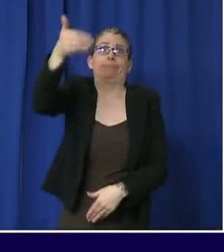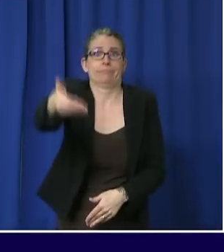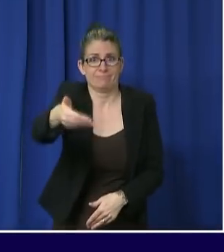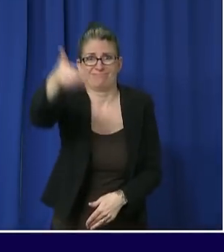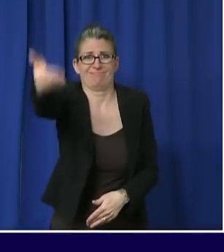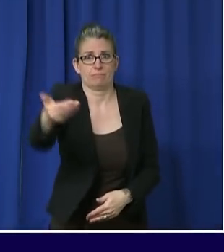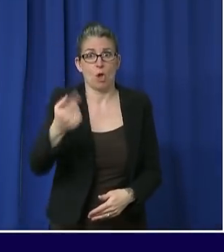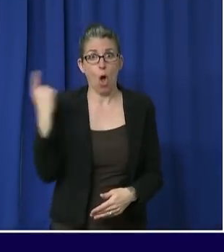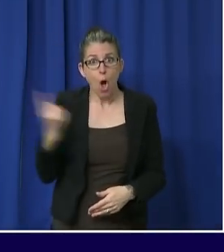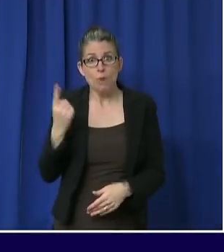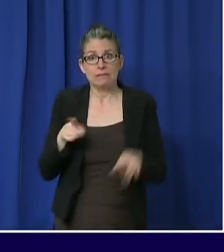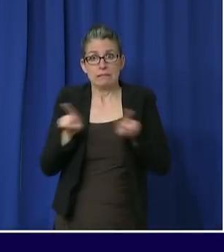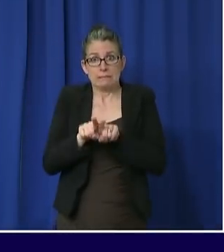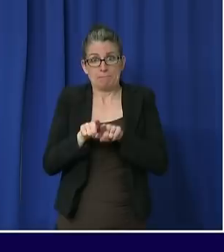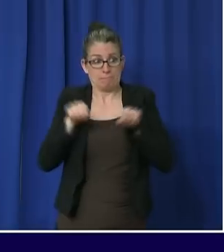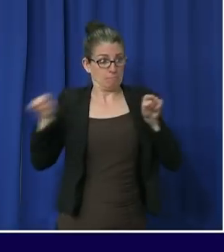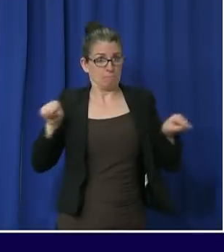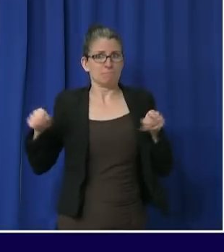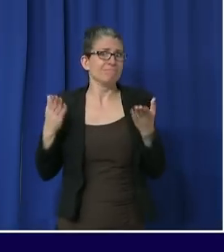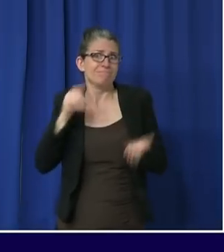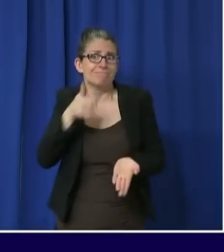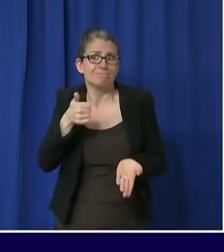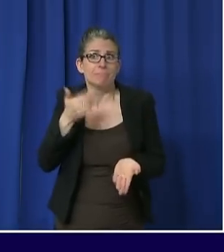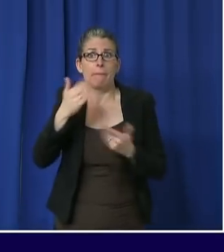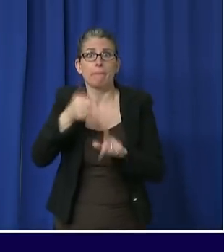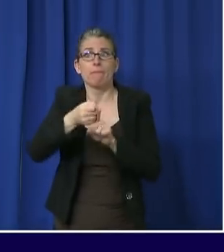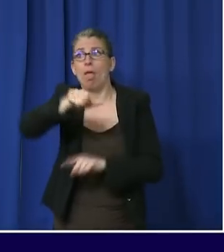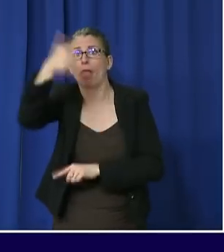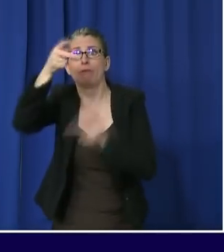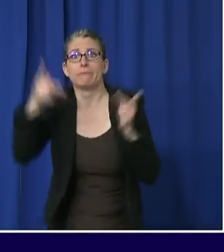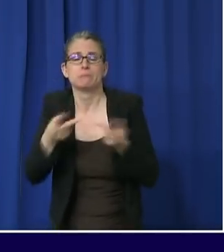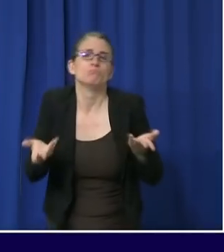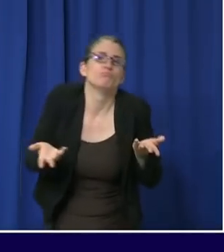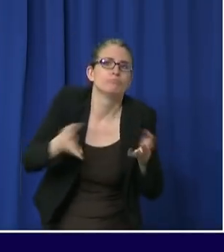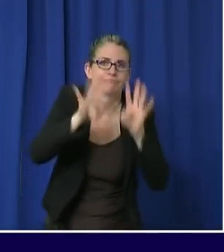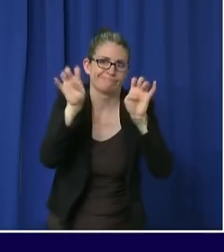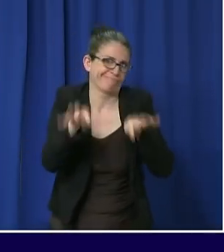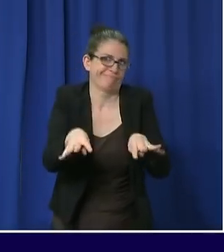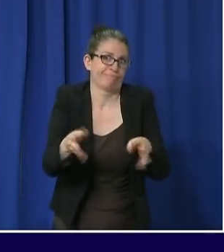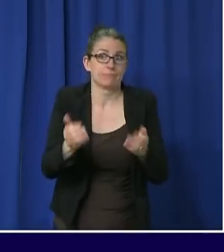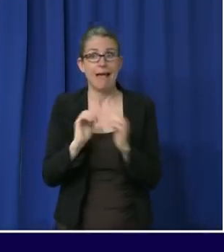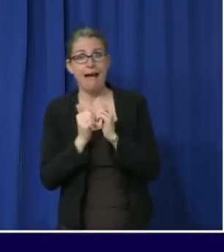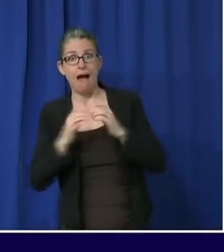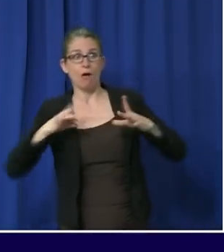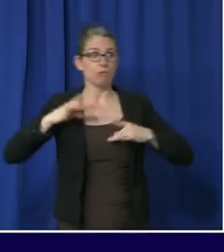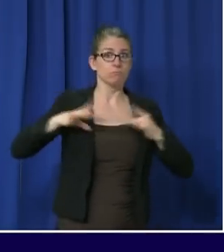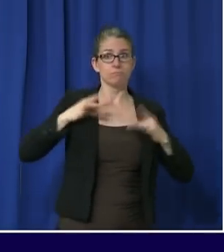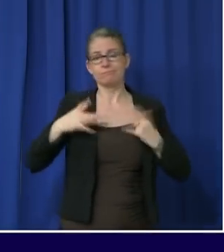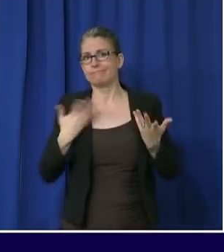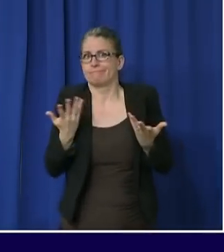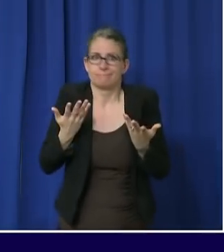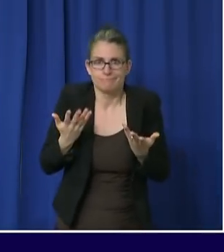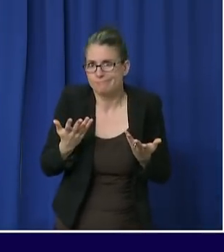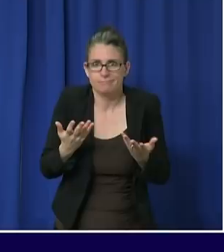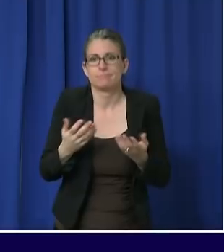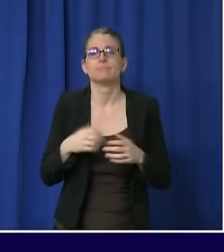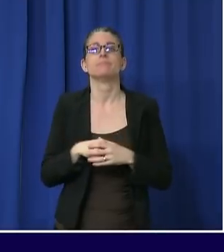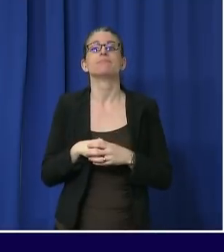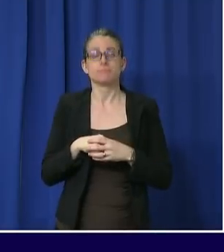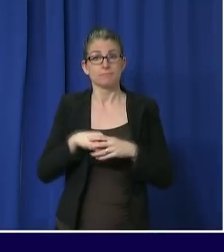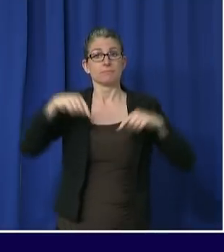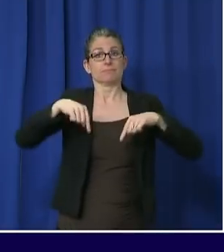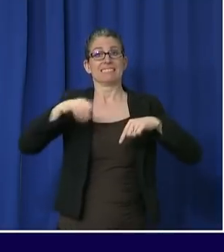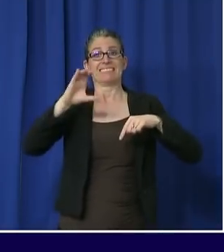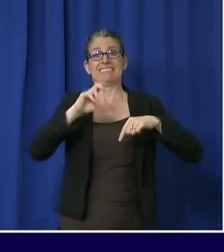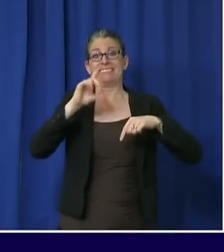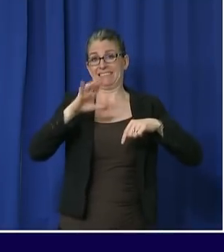care settings. Unfortunately, that is a risk. Maine CDC and Maine DHHS have been really